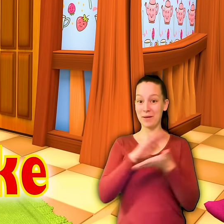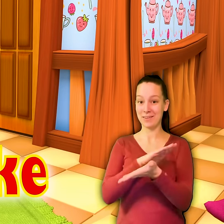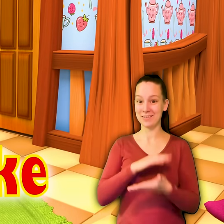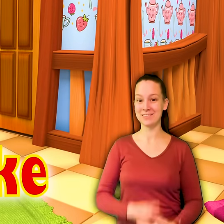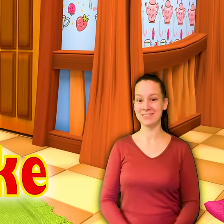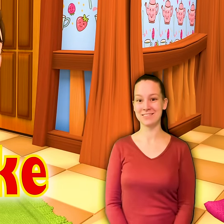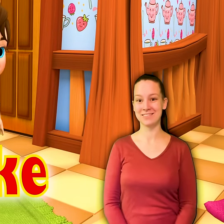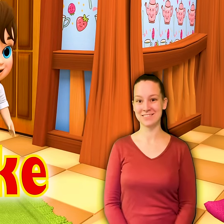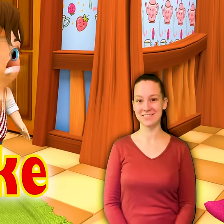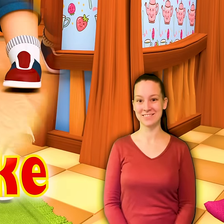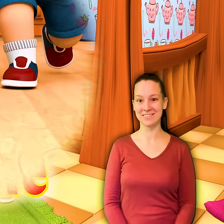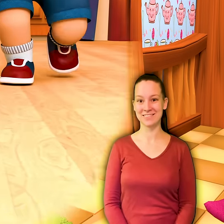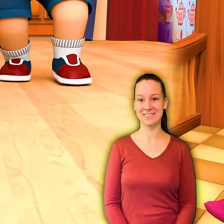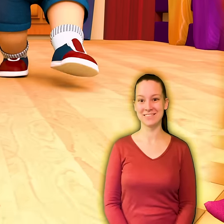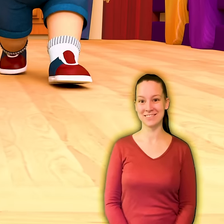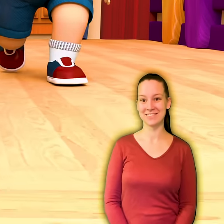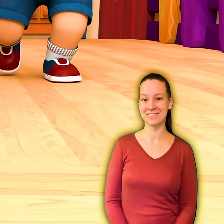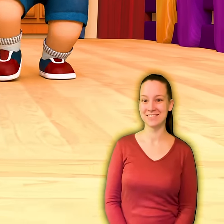bake a cake